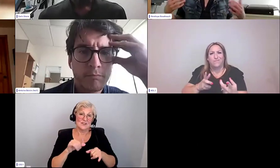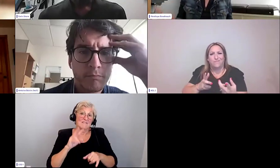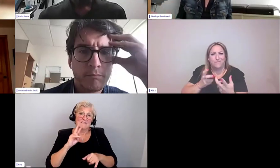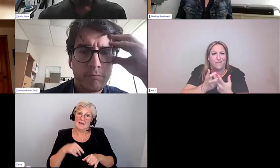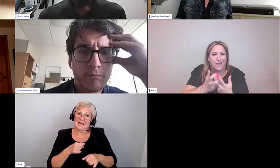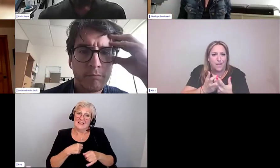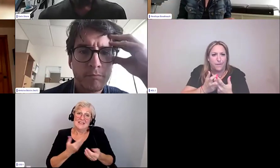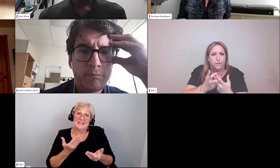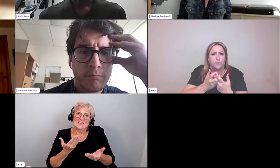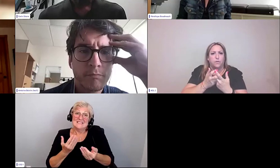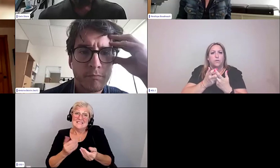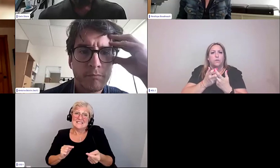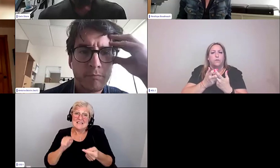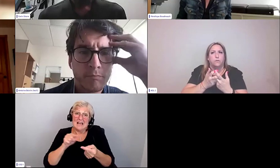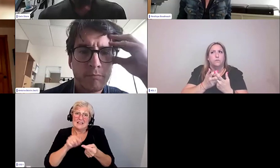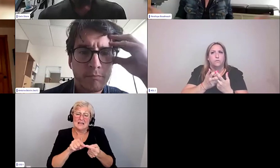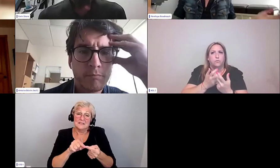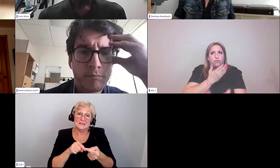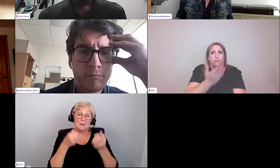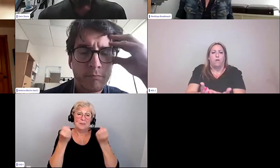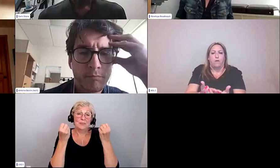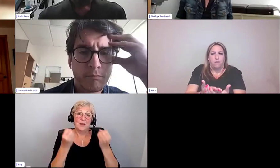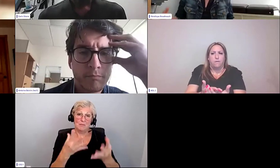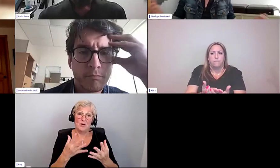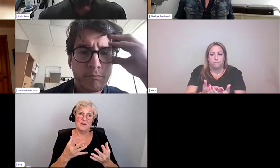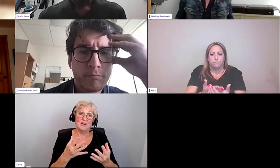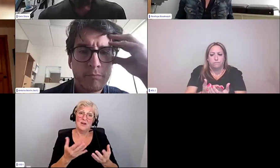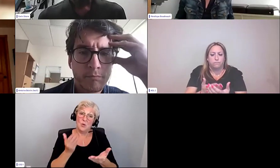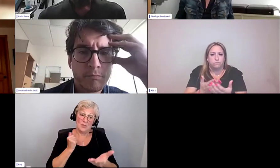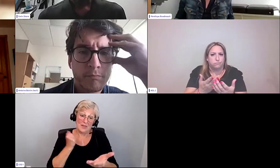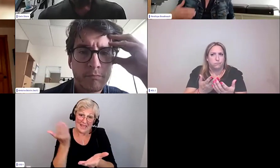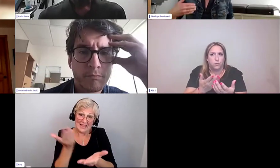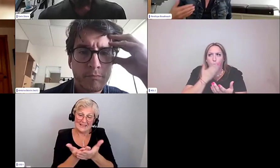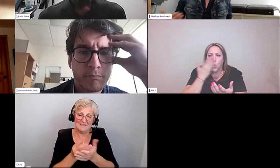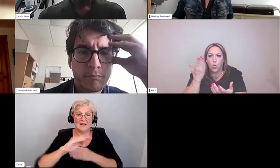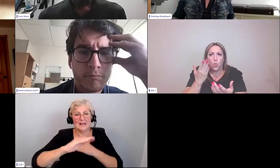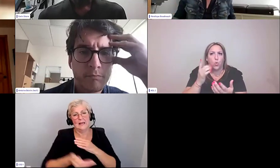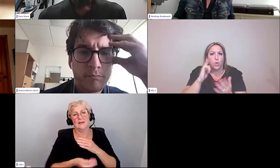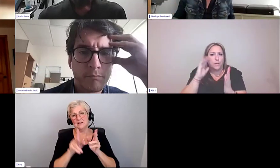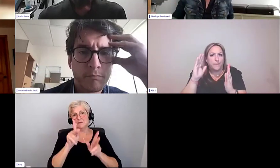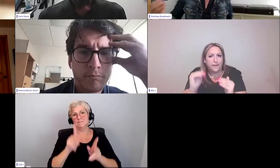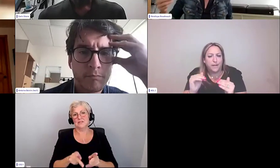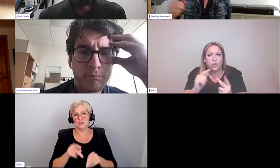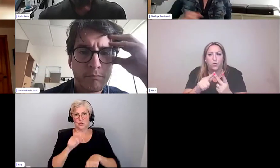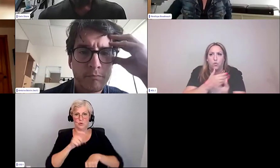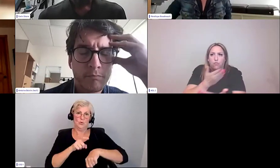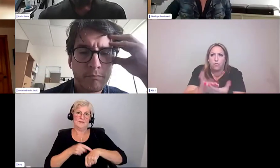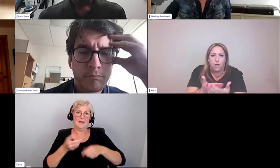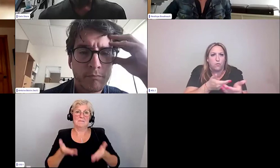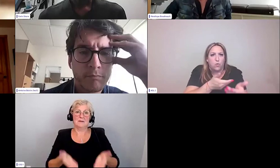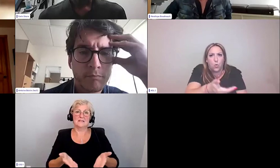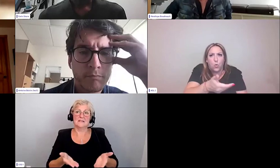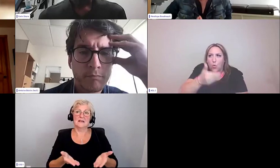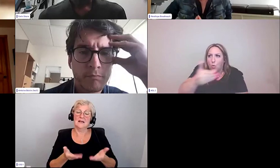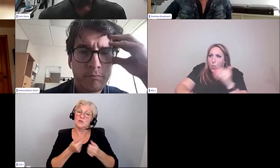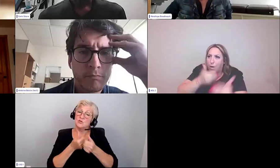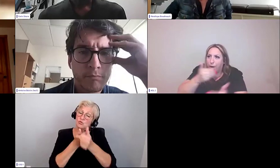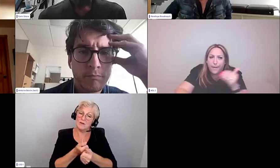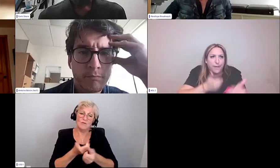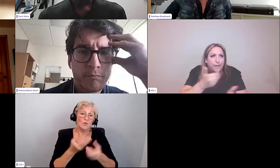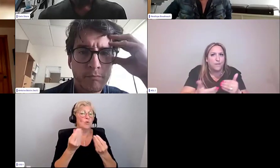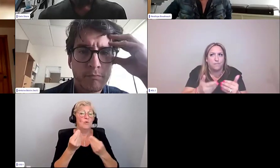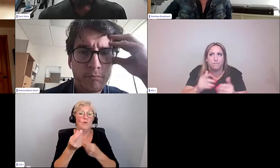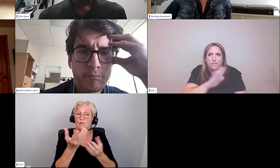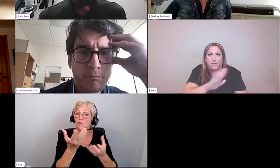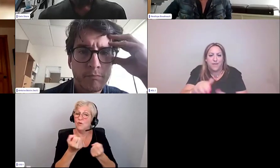to arrive without any expectations. We arrive and we welcome the individuals in their present moment with where